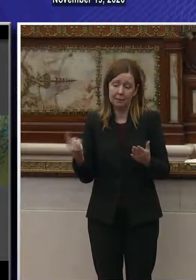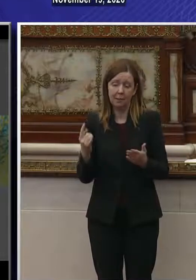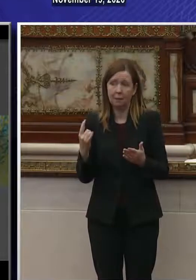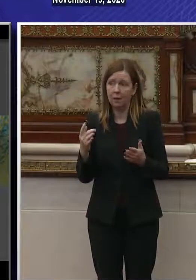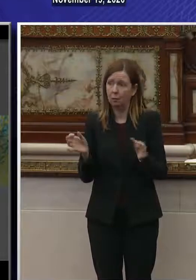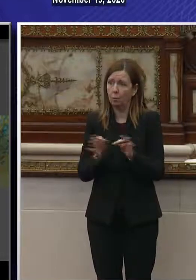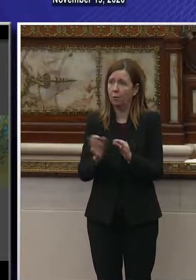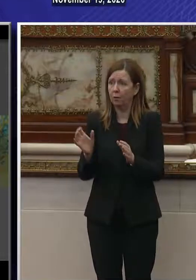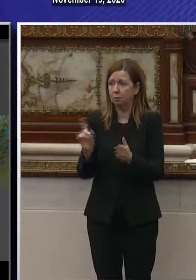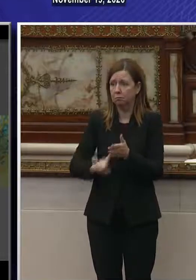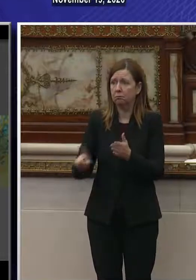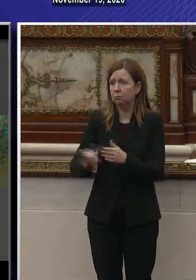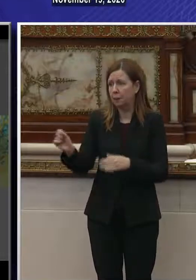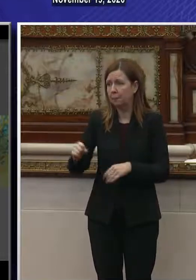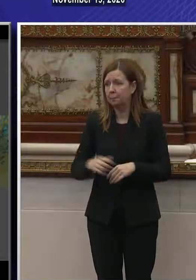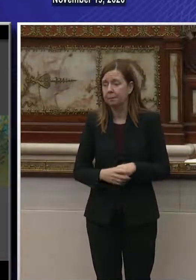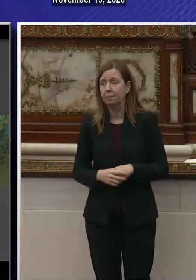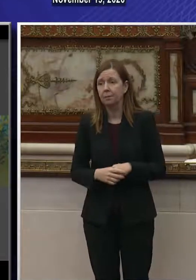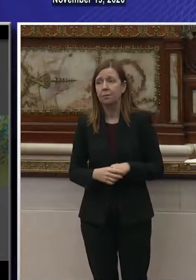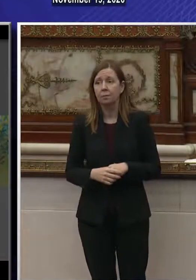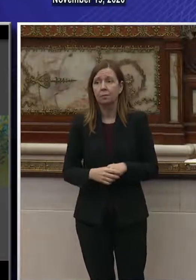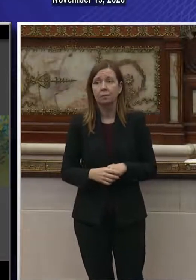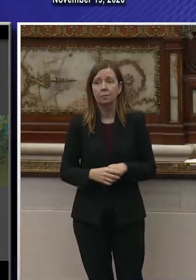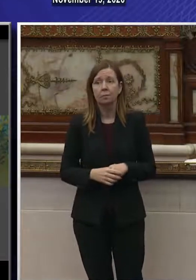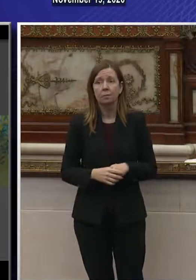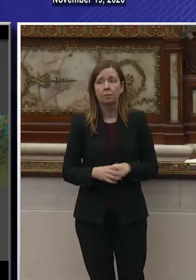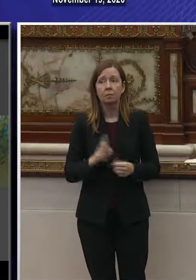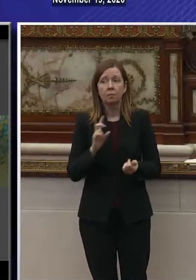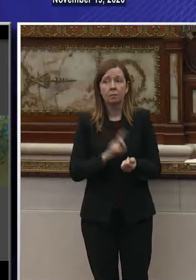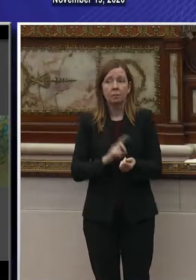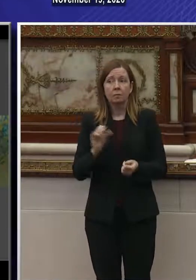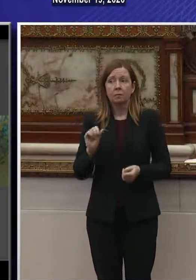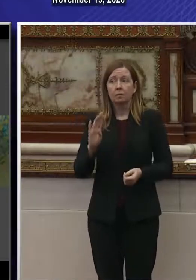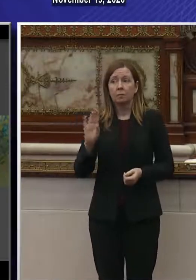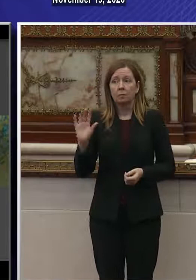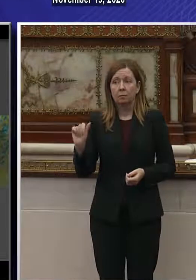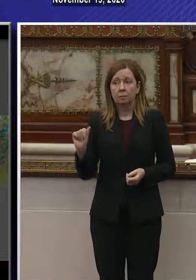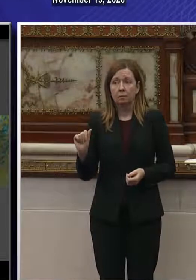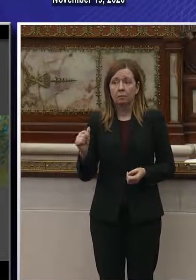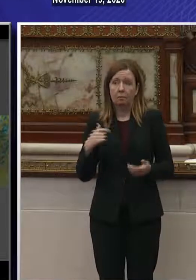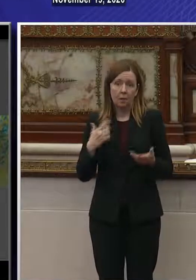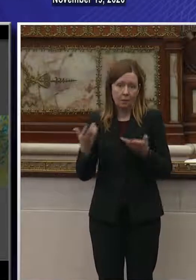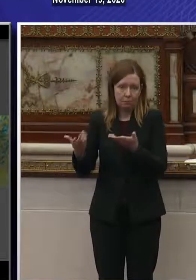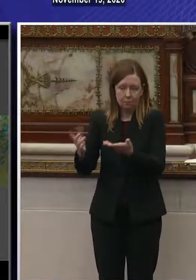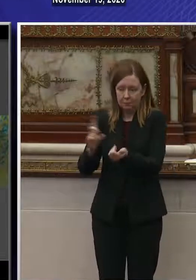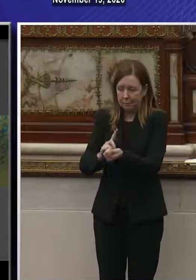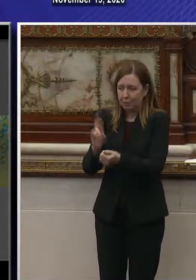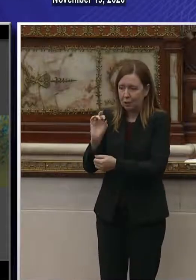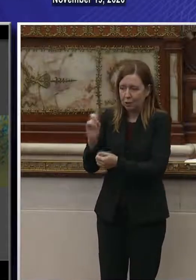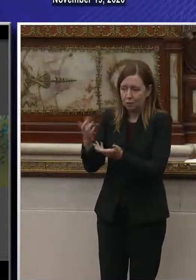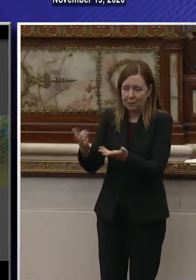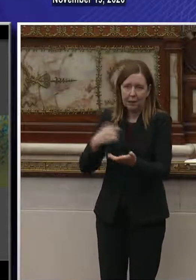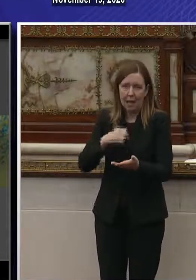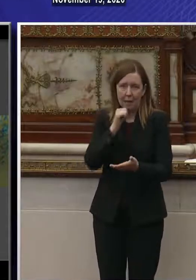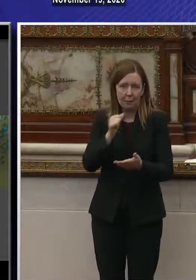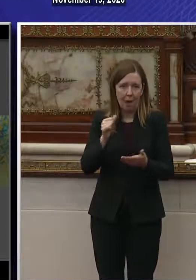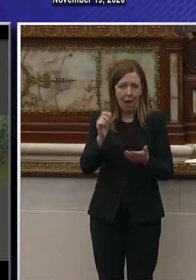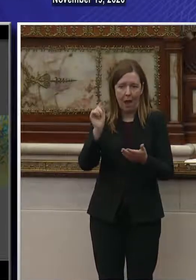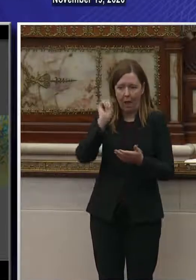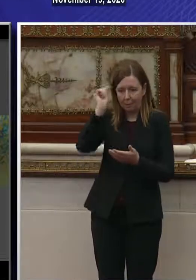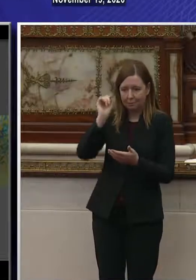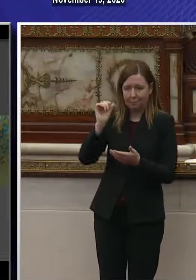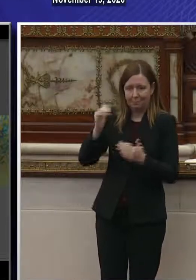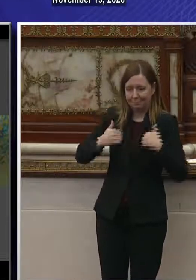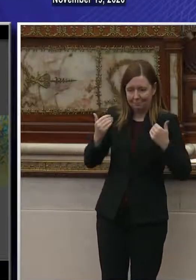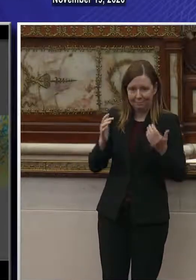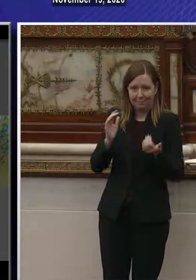worth exploring. Yeah. You know, I defer to Dr. Reed because I am not an adolescent physician and I've